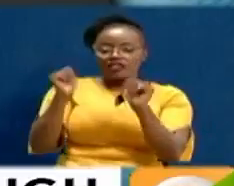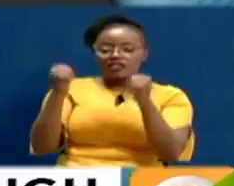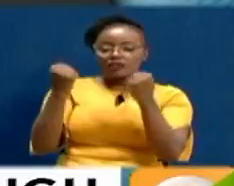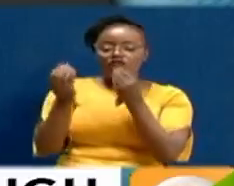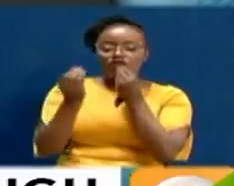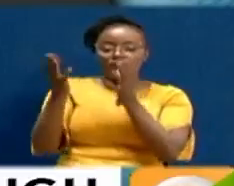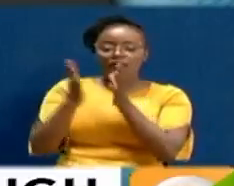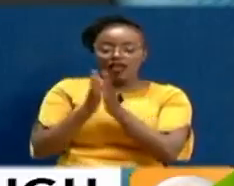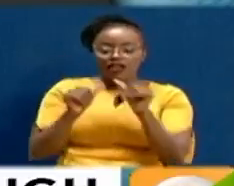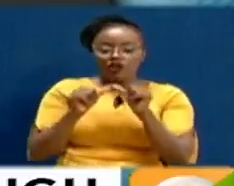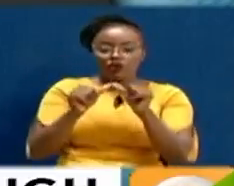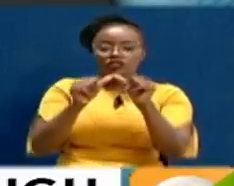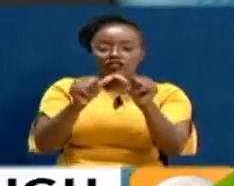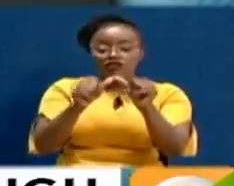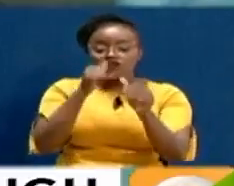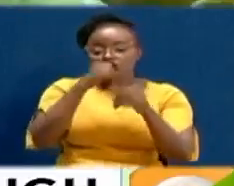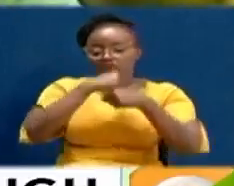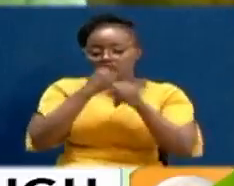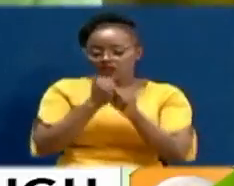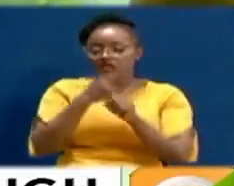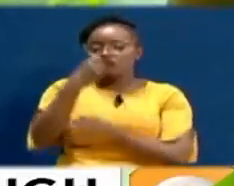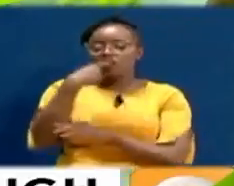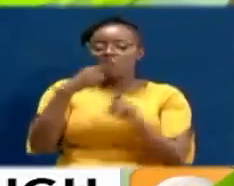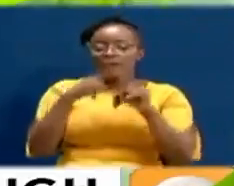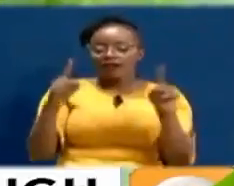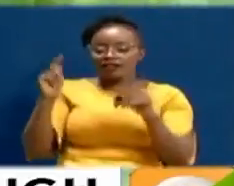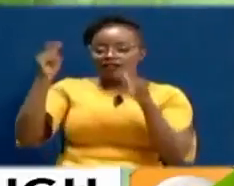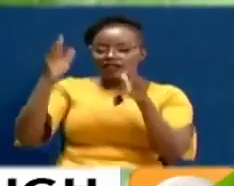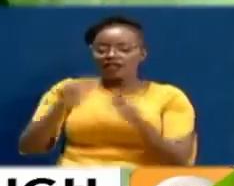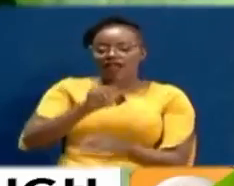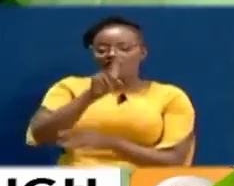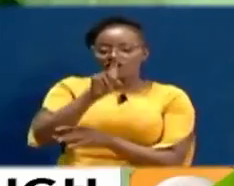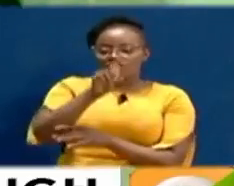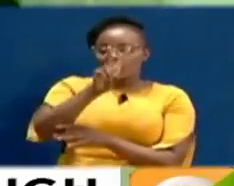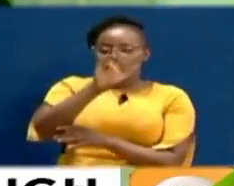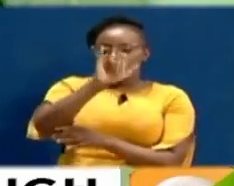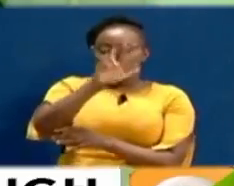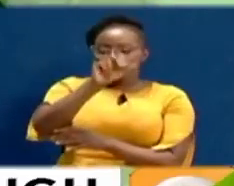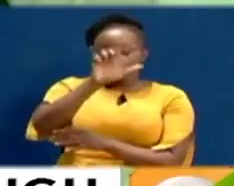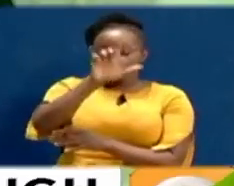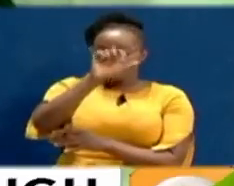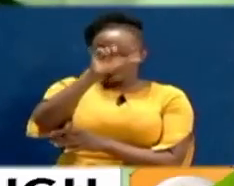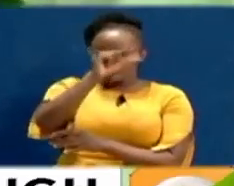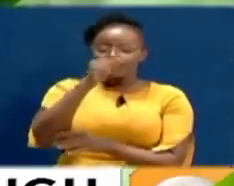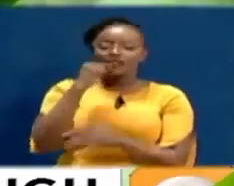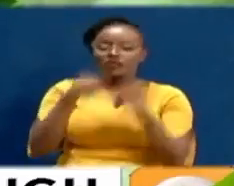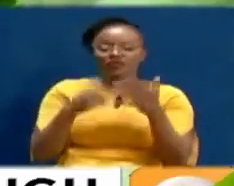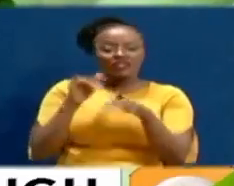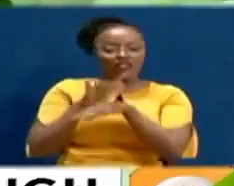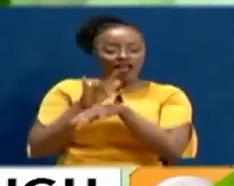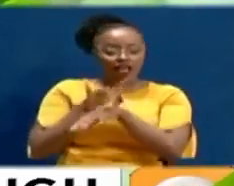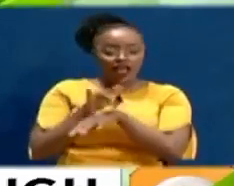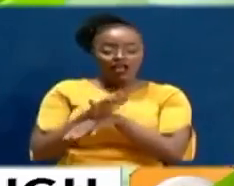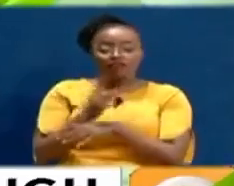data, and consistent manufacturing." But leading Kenyan virologist Professor Omu Anzala says it's still too